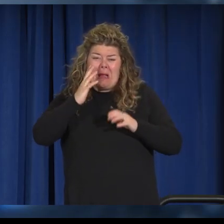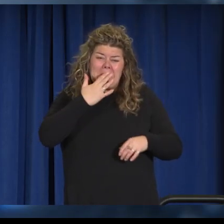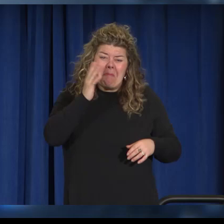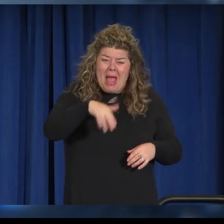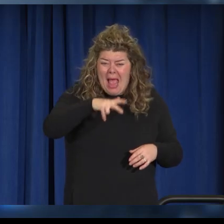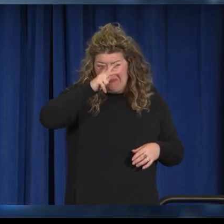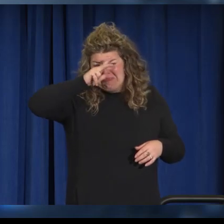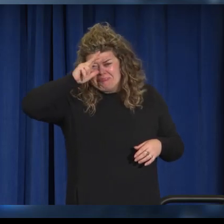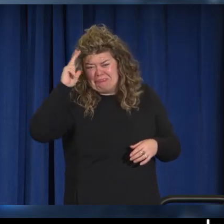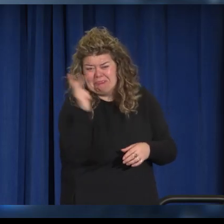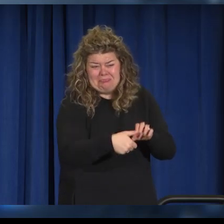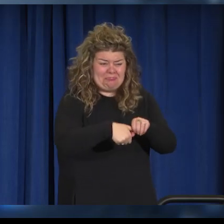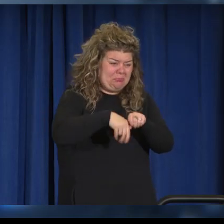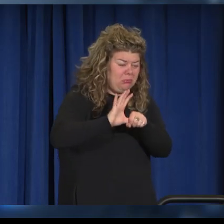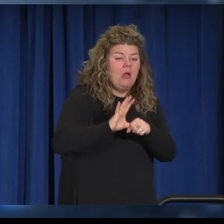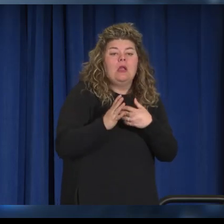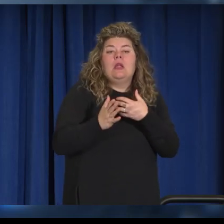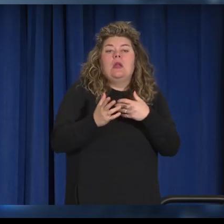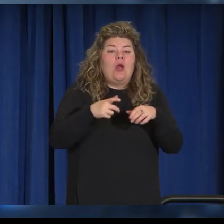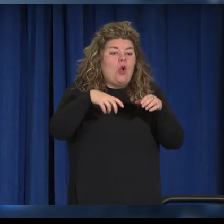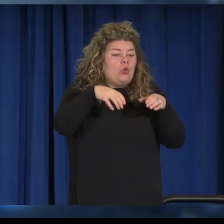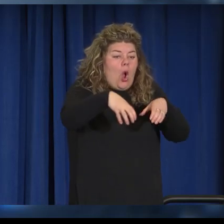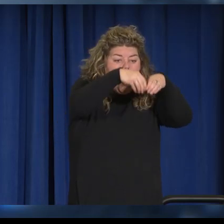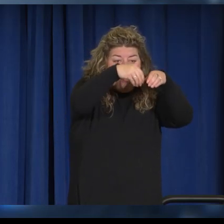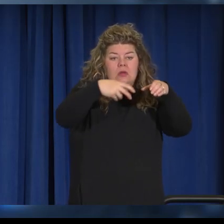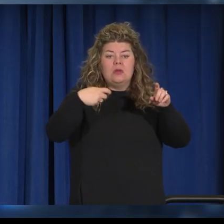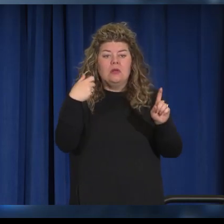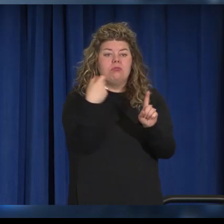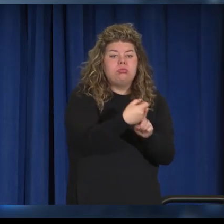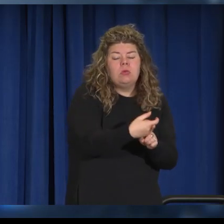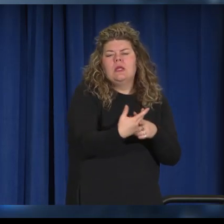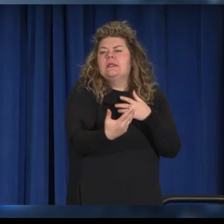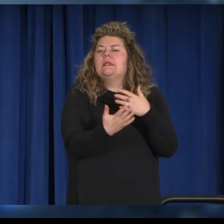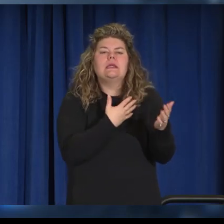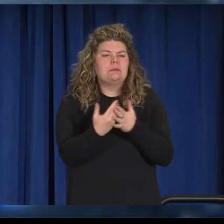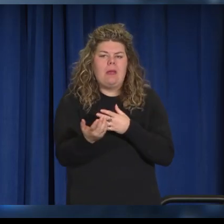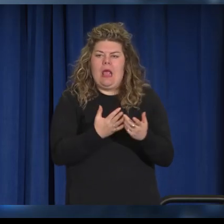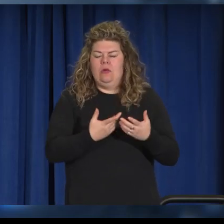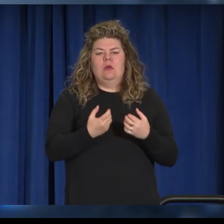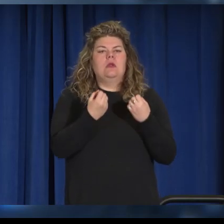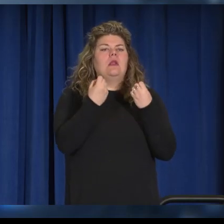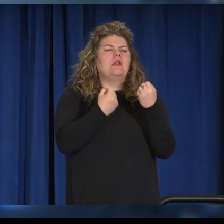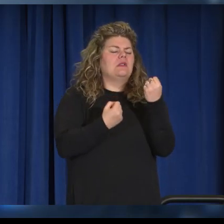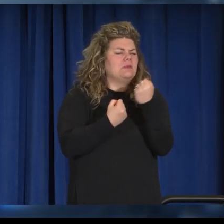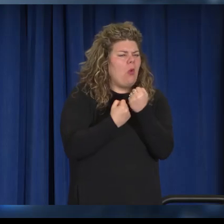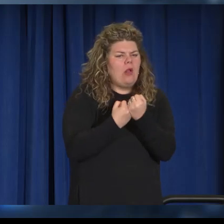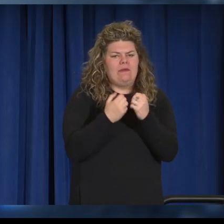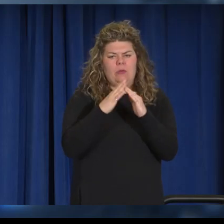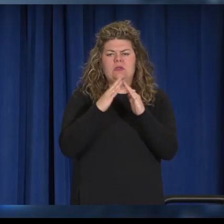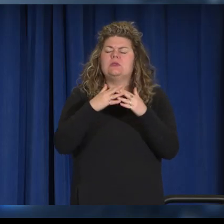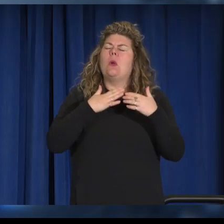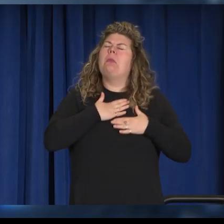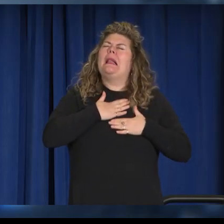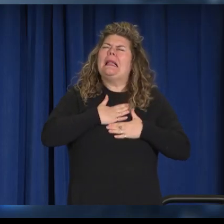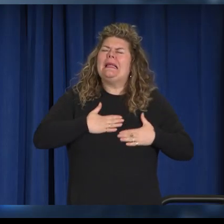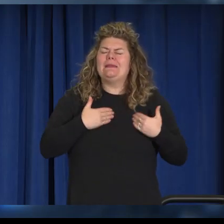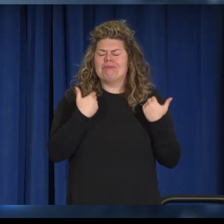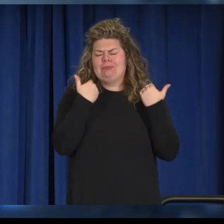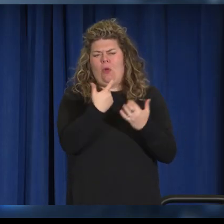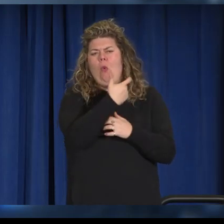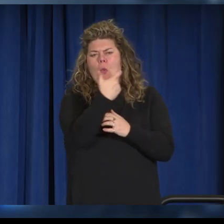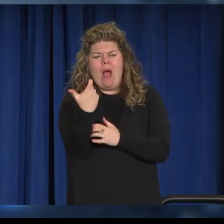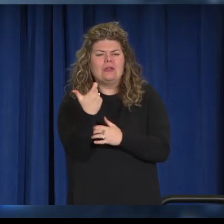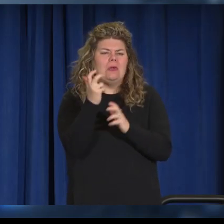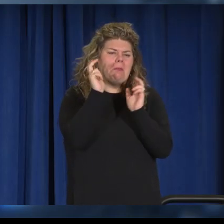what cones they hit or anything like that. This is the most amazing community. So please get out and see one of their basketball games,